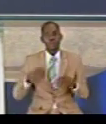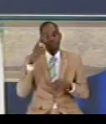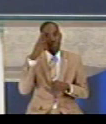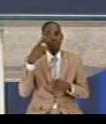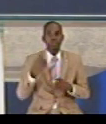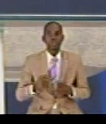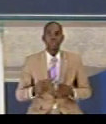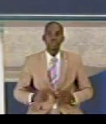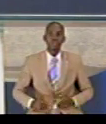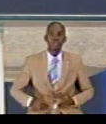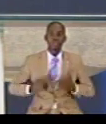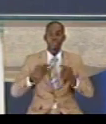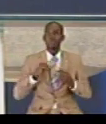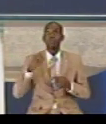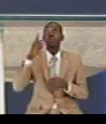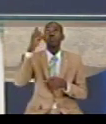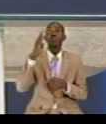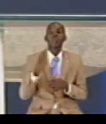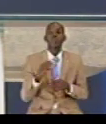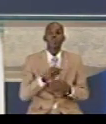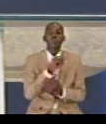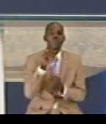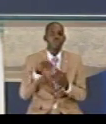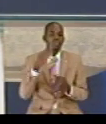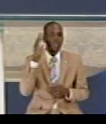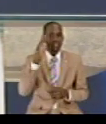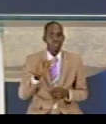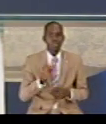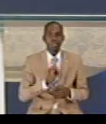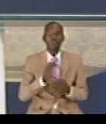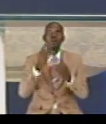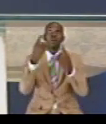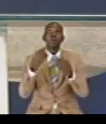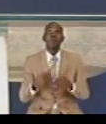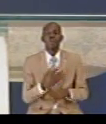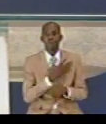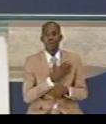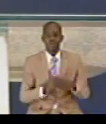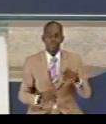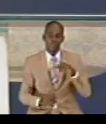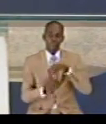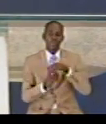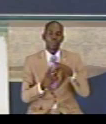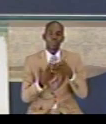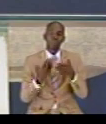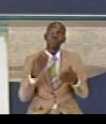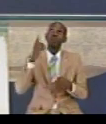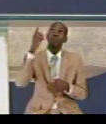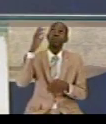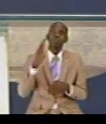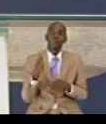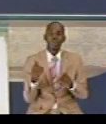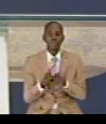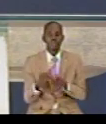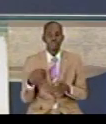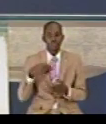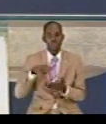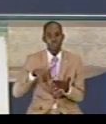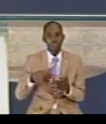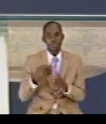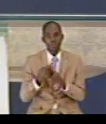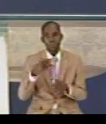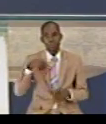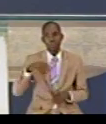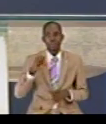God. When shall I come and appear before God? As you look at Psalm